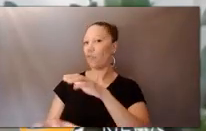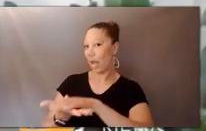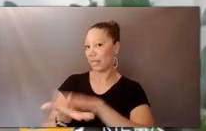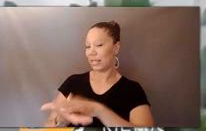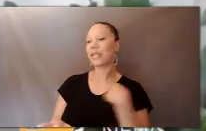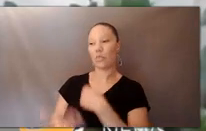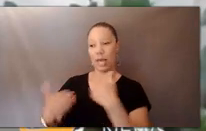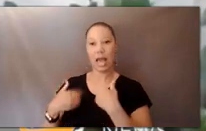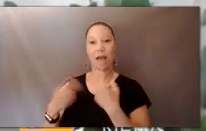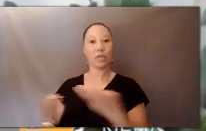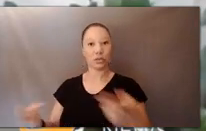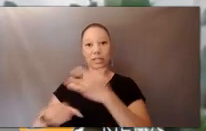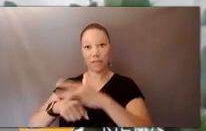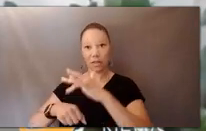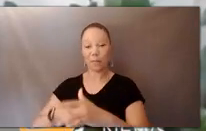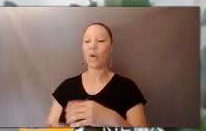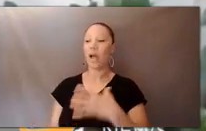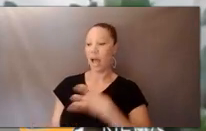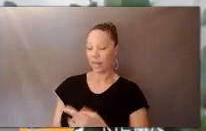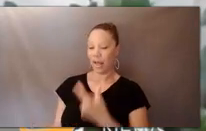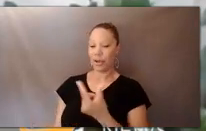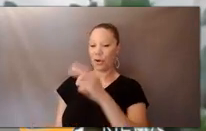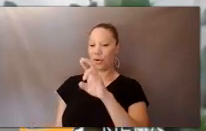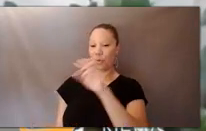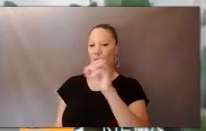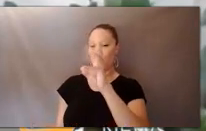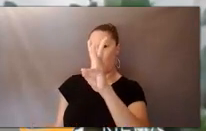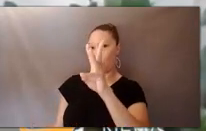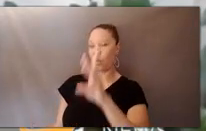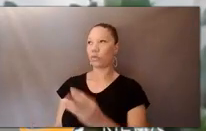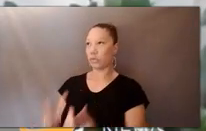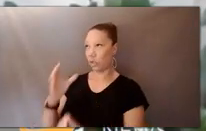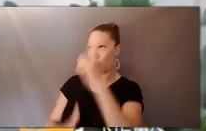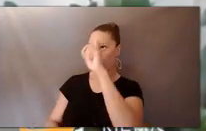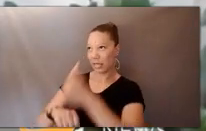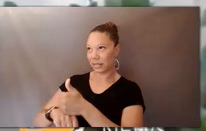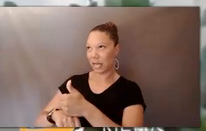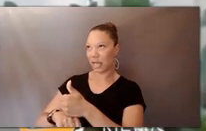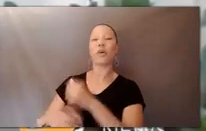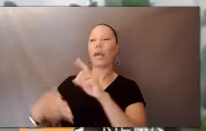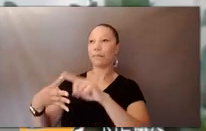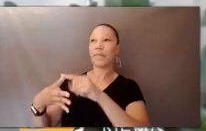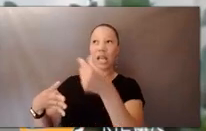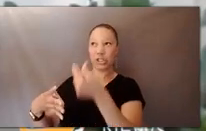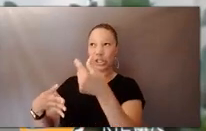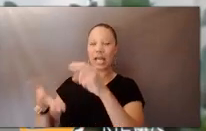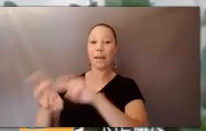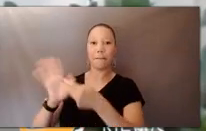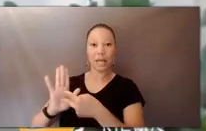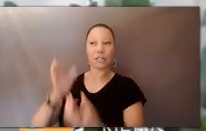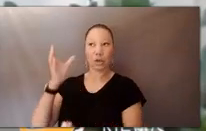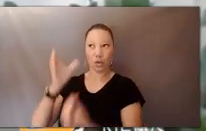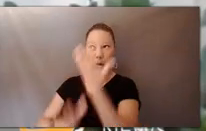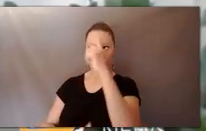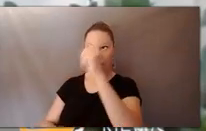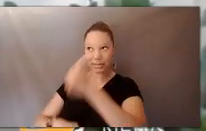into. And I like that GROW. So growth mindset. The R, so G was for growth mindset. The